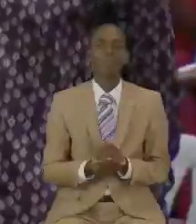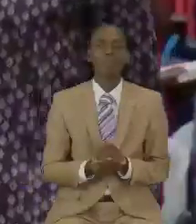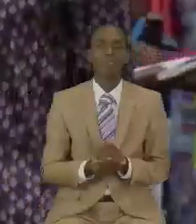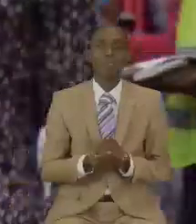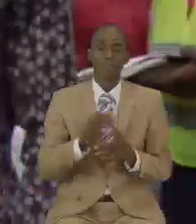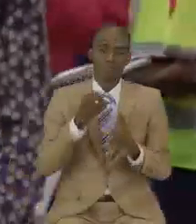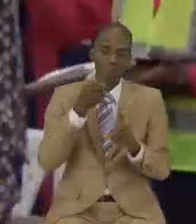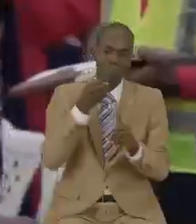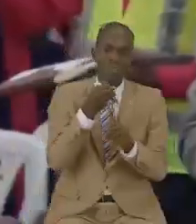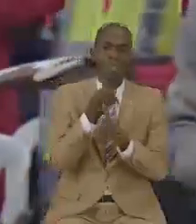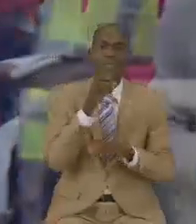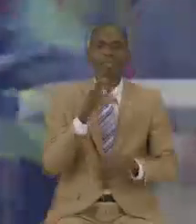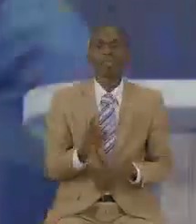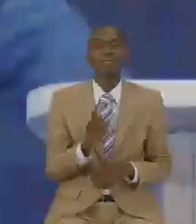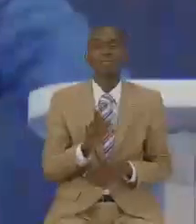Impacted.